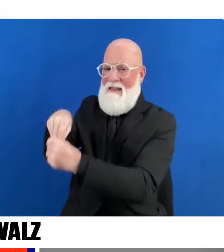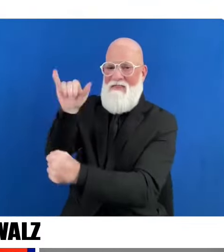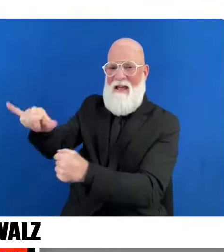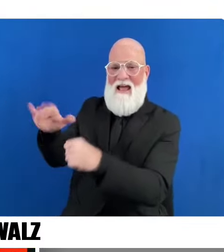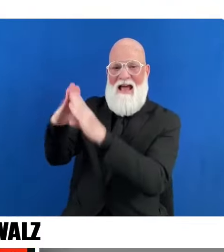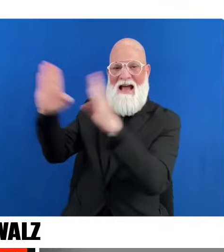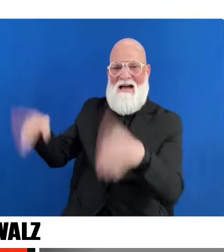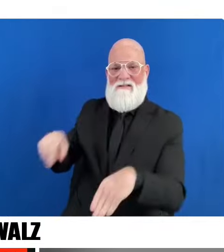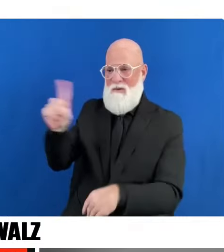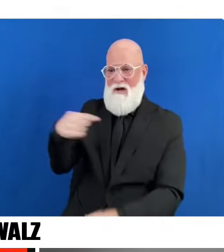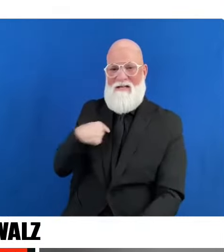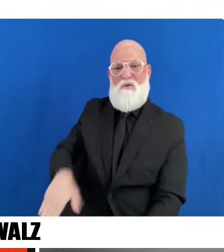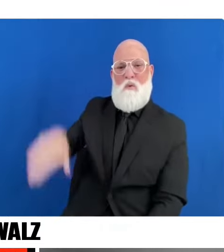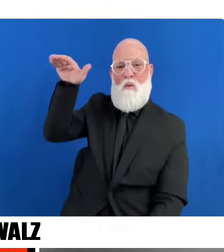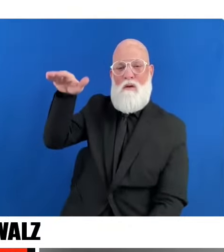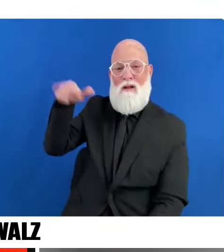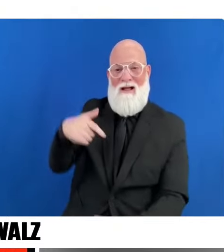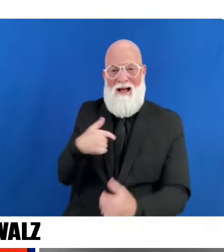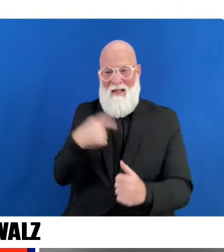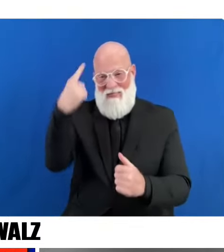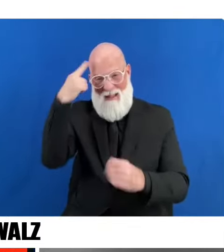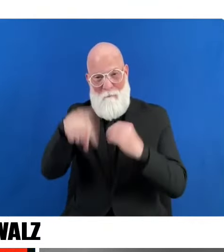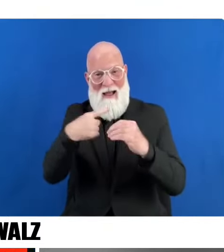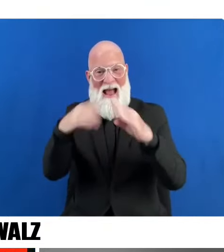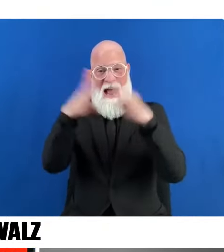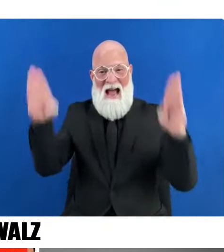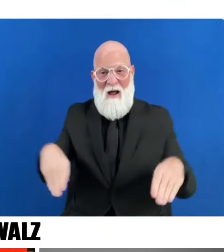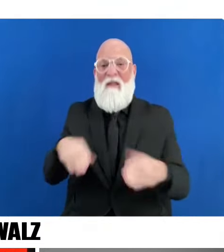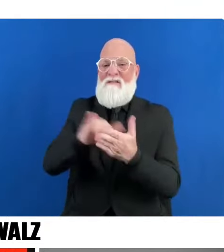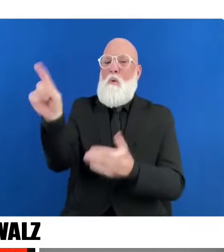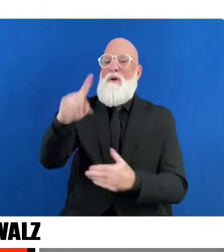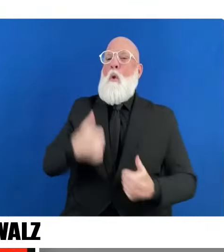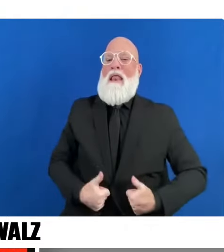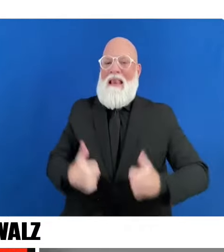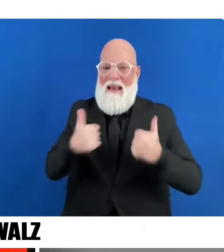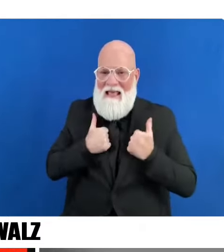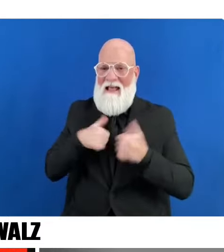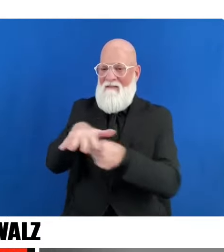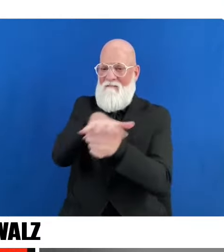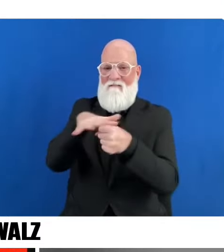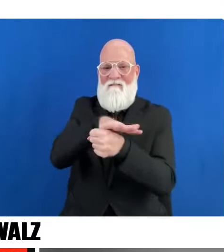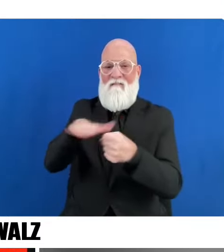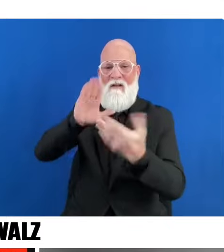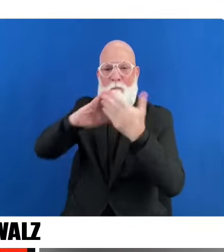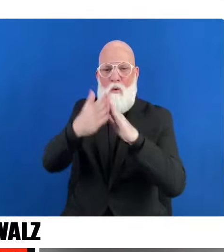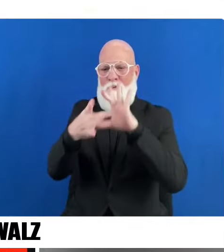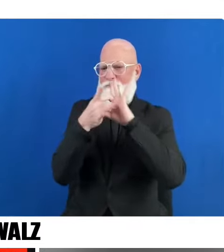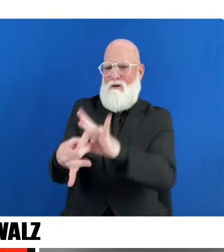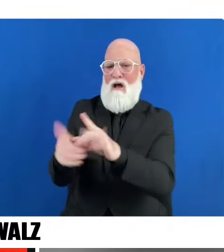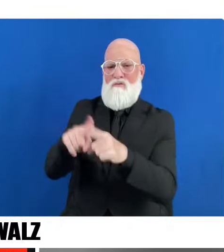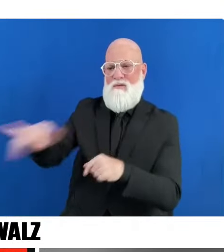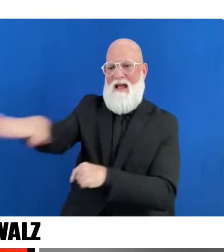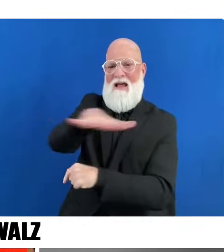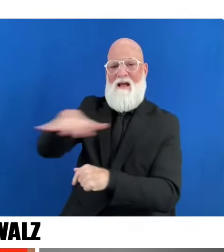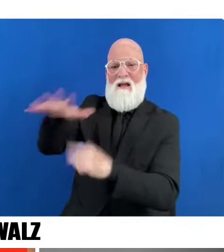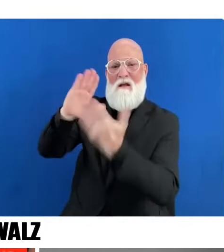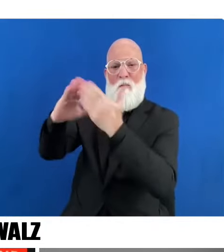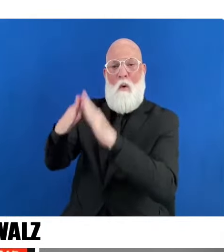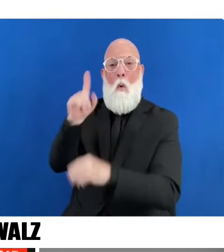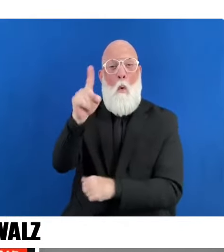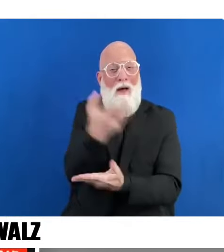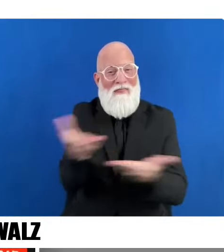midnight mass where you go with your family. We need to make it more affordable. And one of the things, as I said, this program that the Vice President